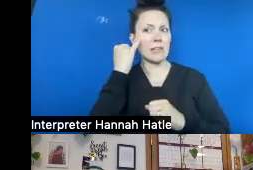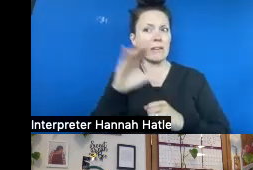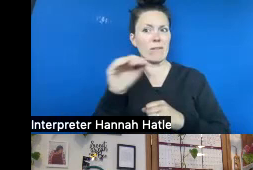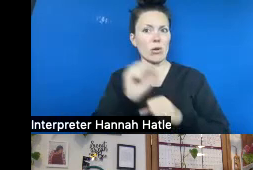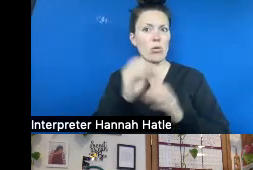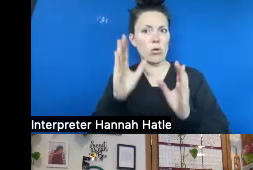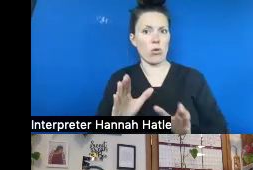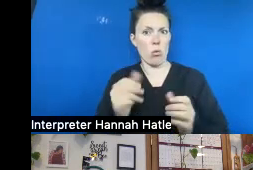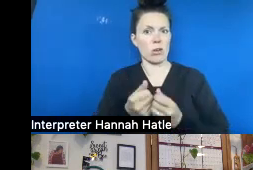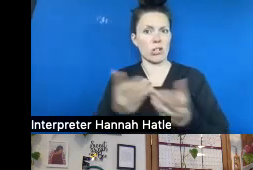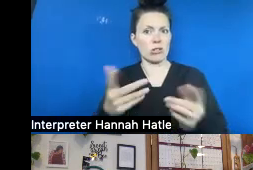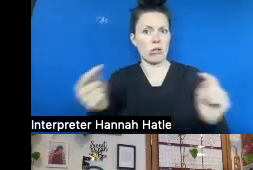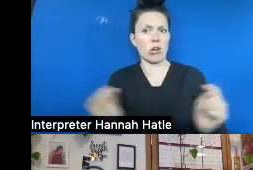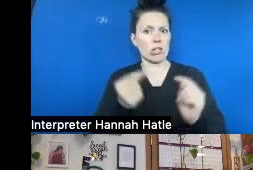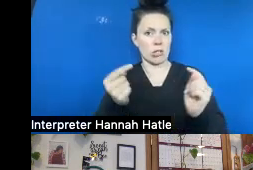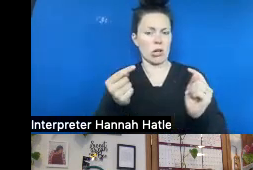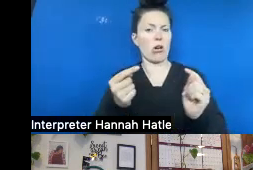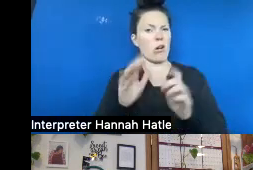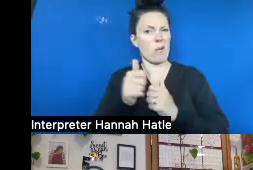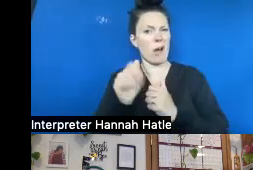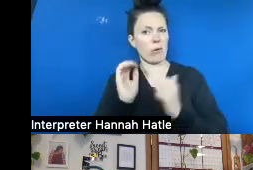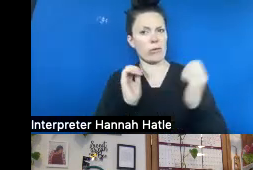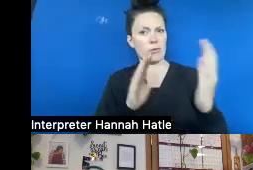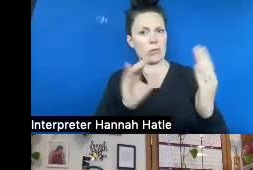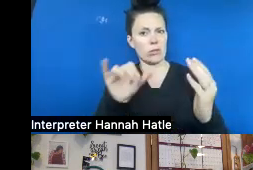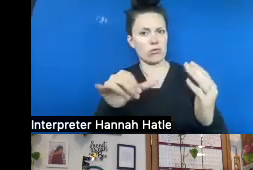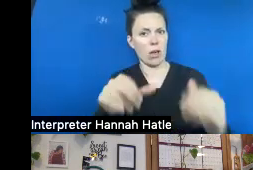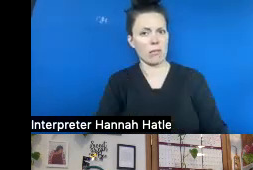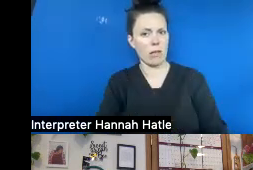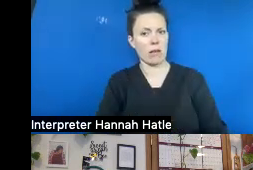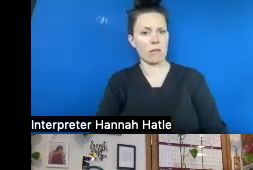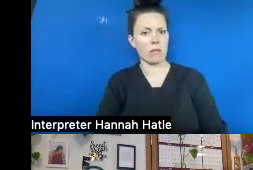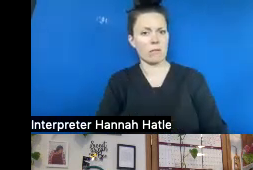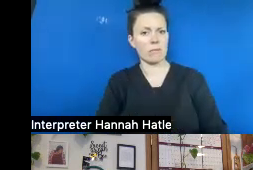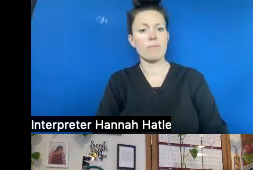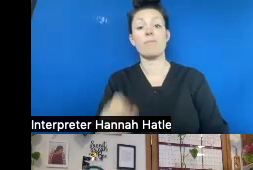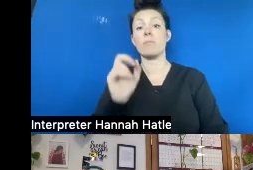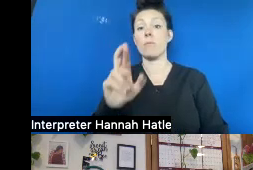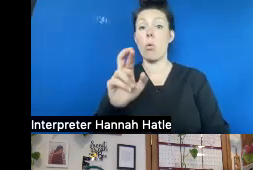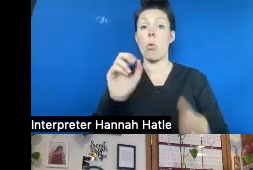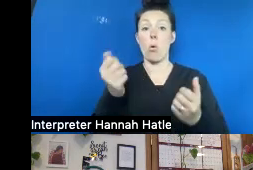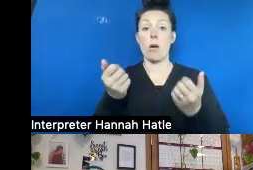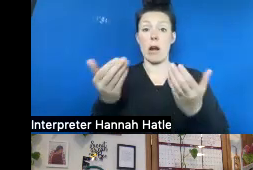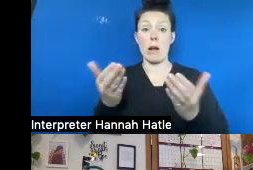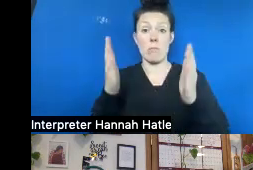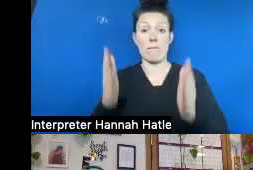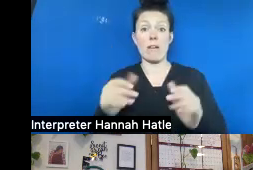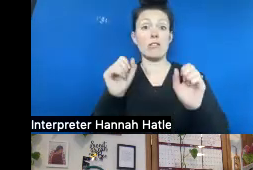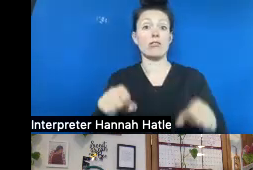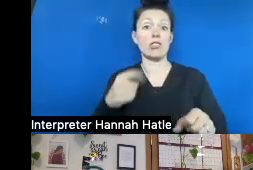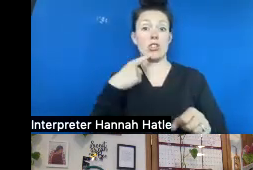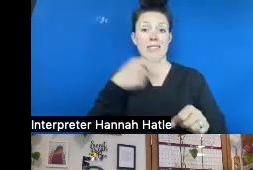for services. They could say somebody is ineligible for services. Some